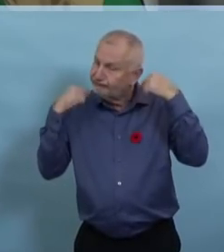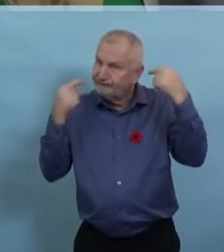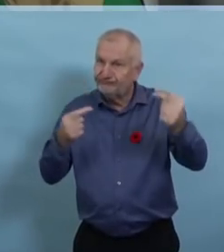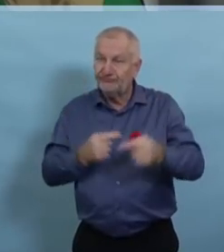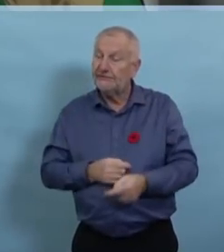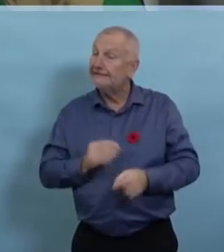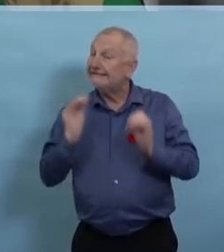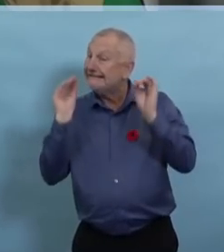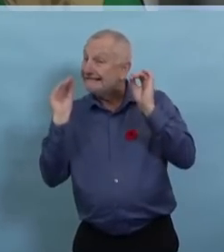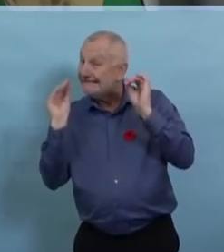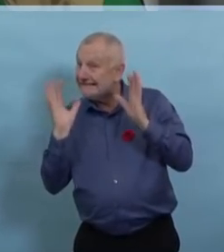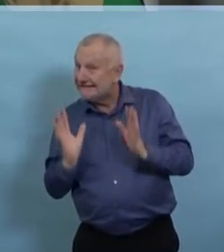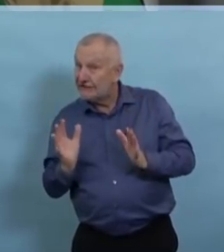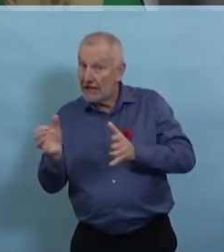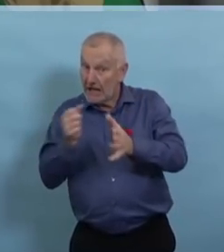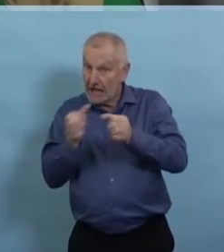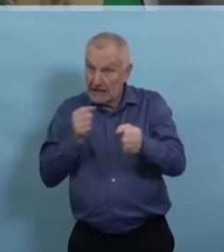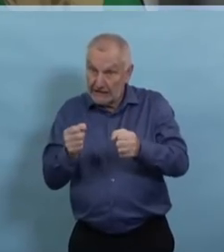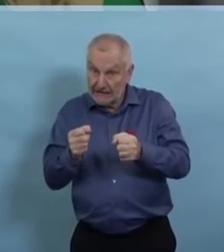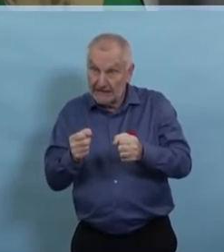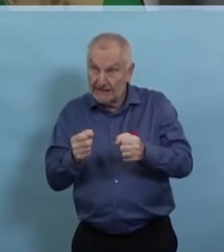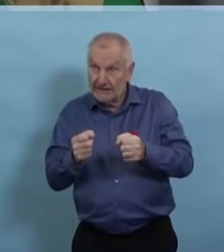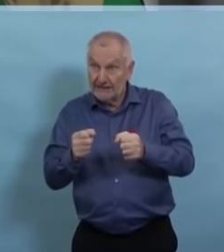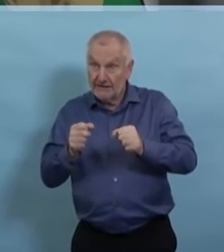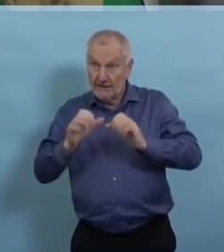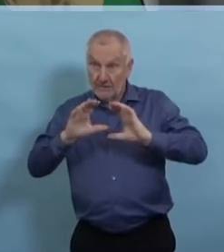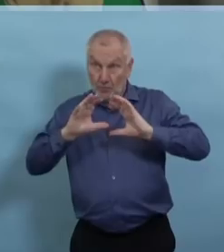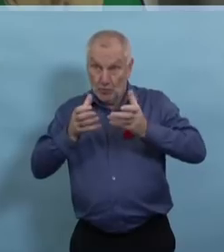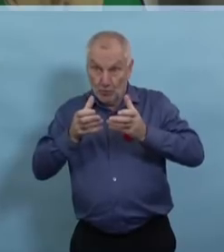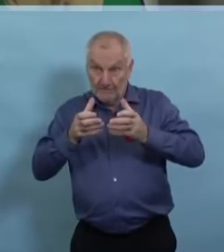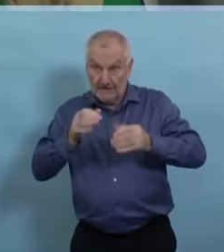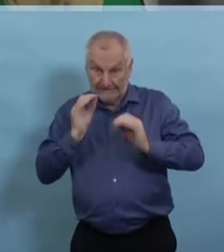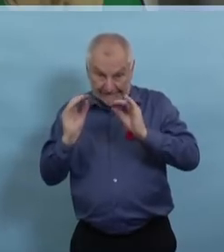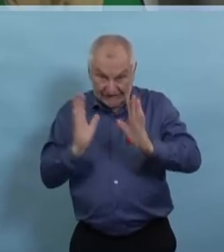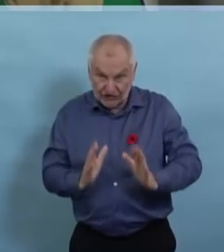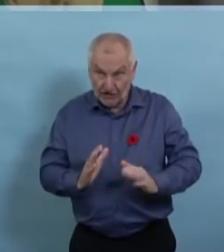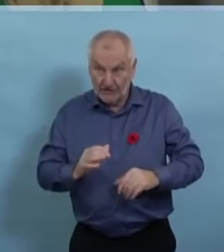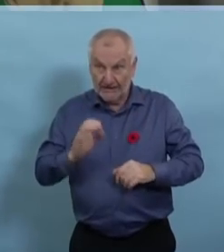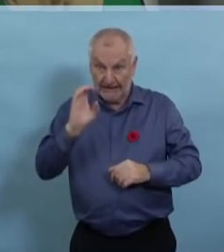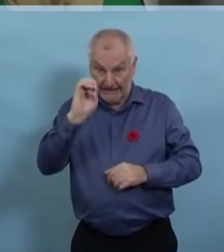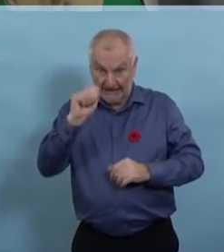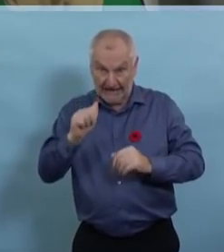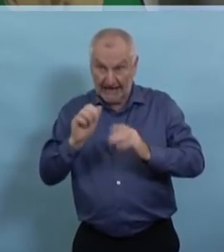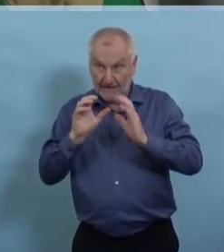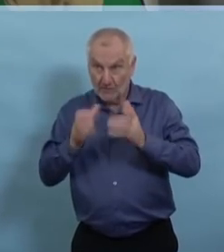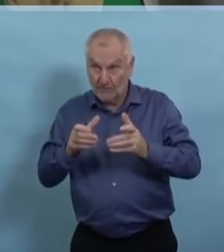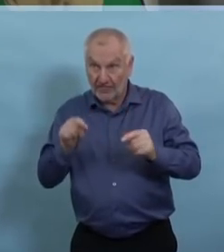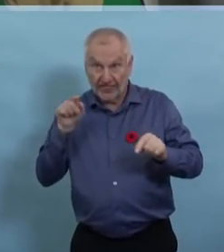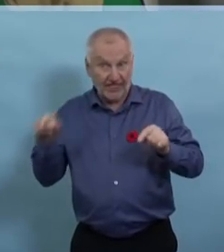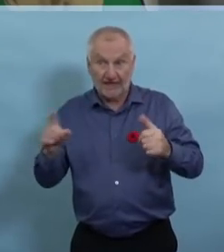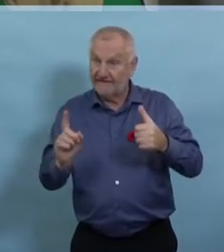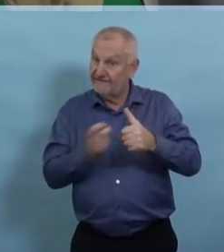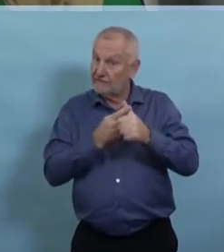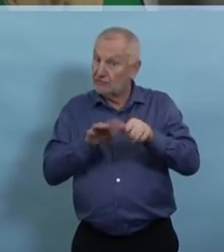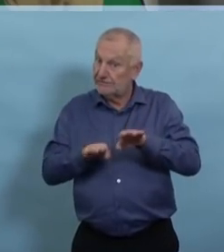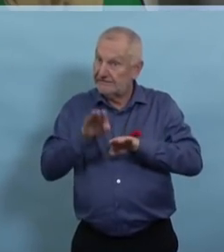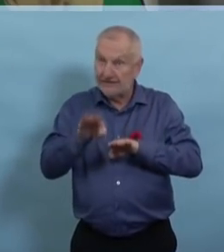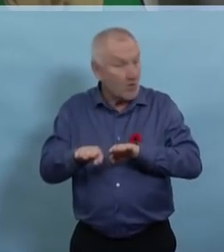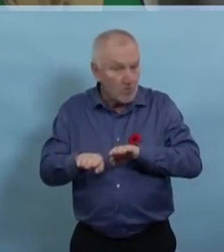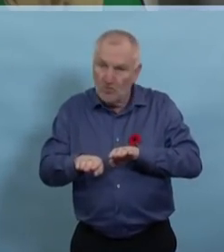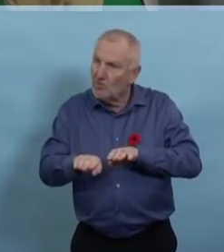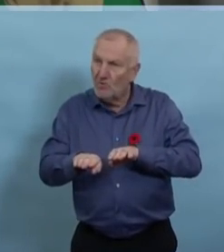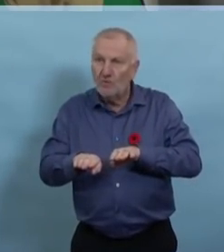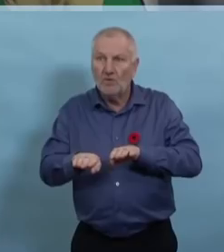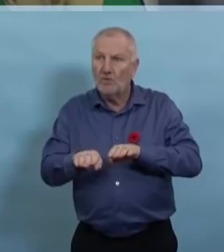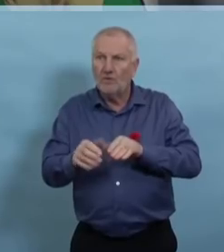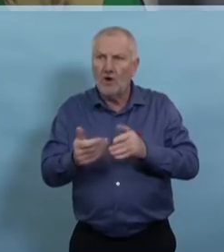population of teachers and EAs within to the system isn't the first step. It's much closer to the last step. So that